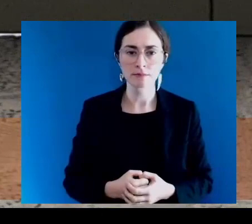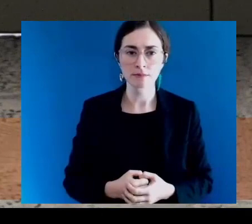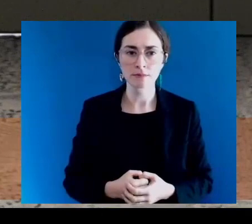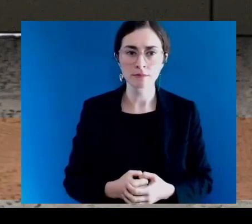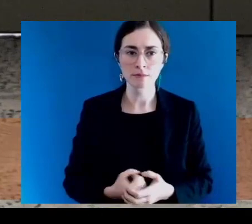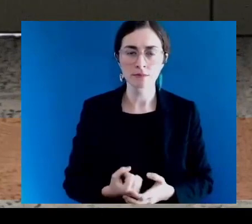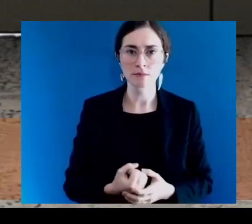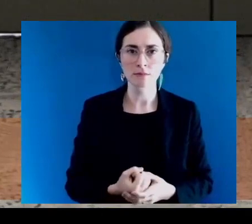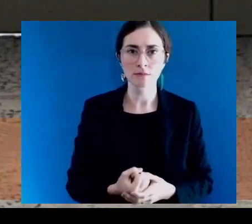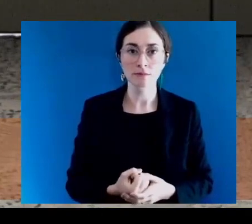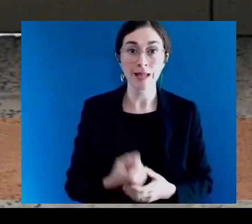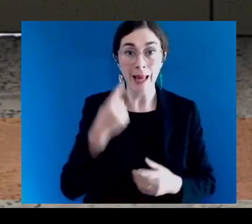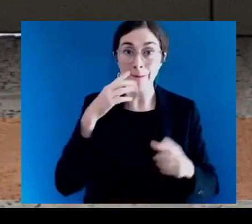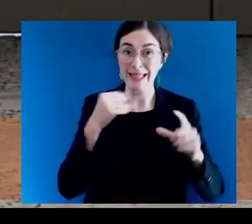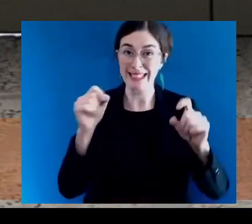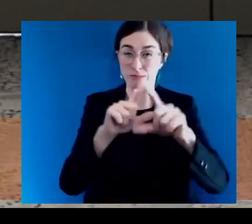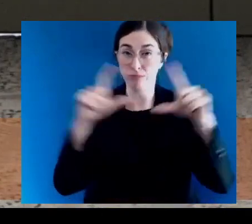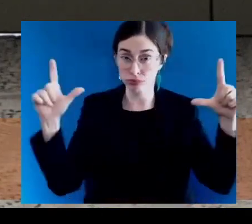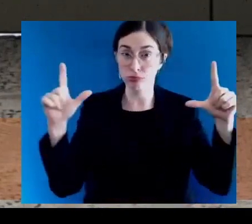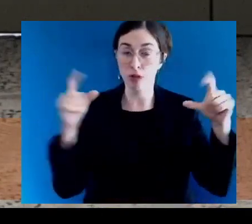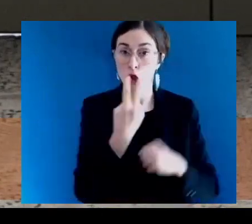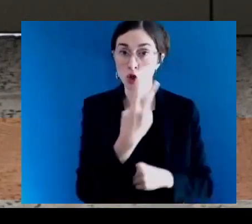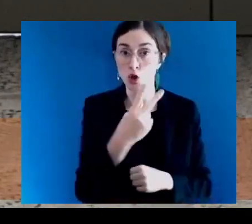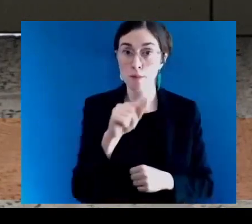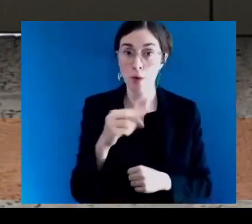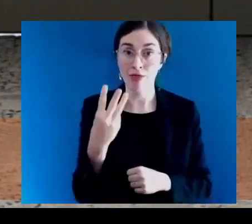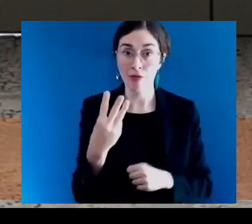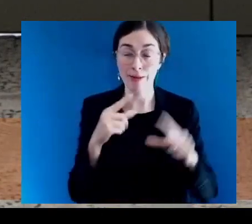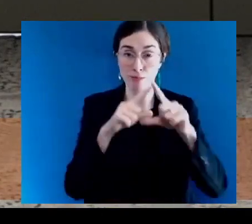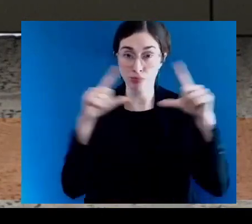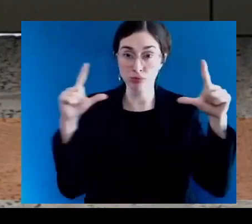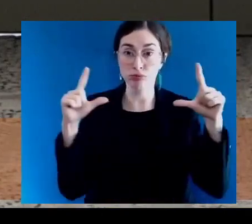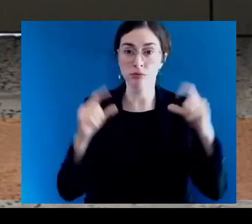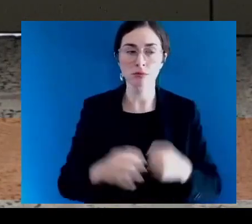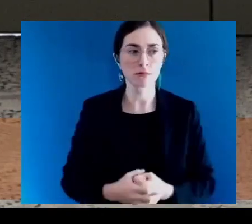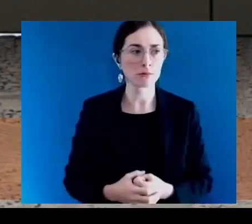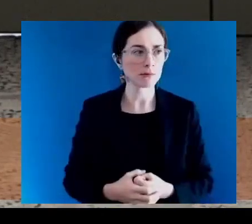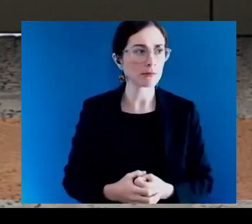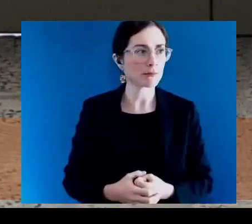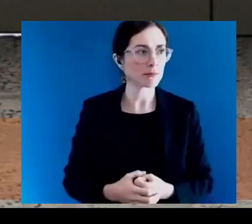If we could bring that up on the screen, this is page 3 of 18.